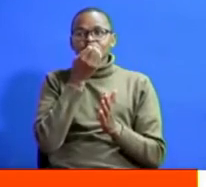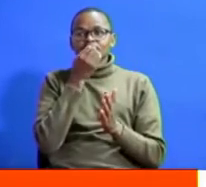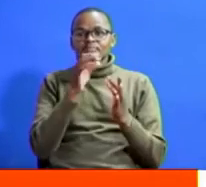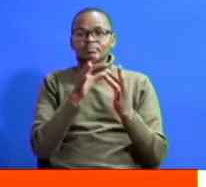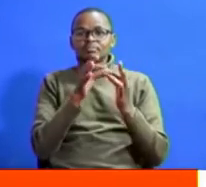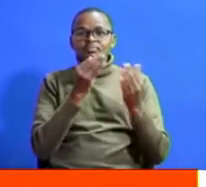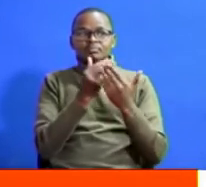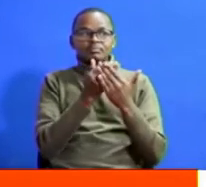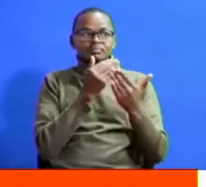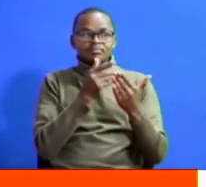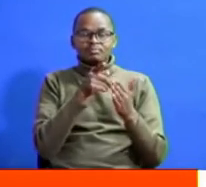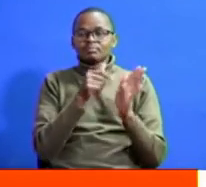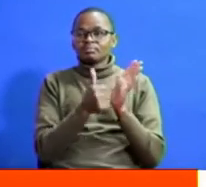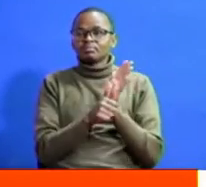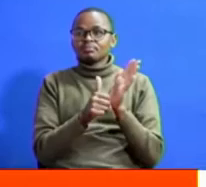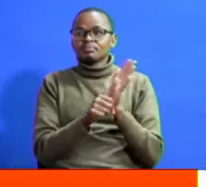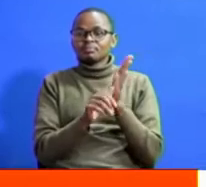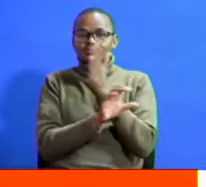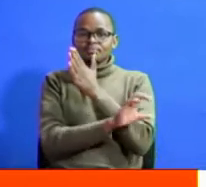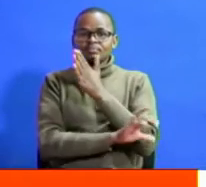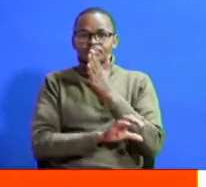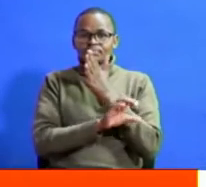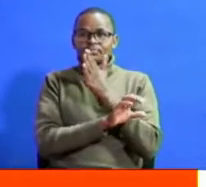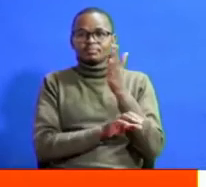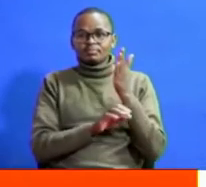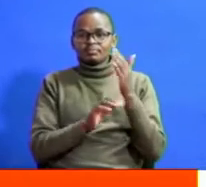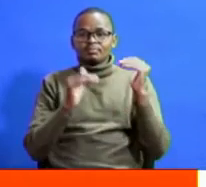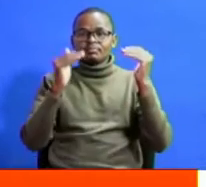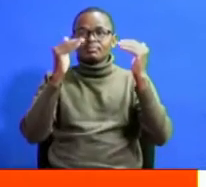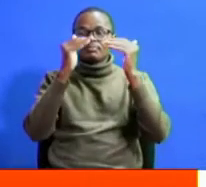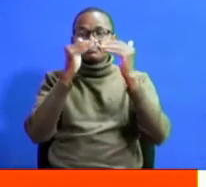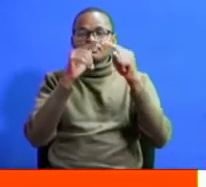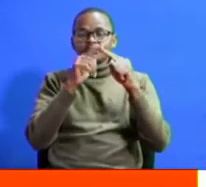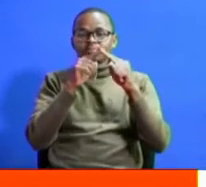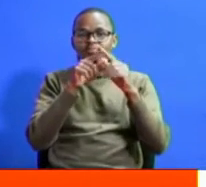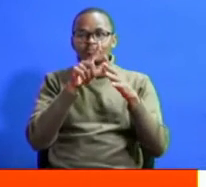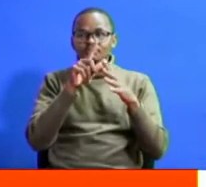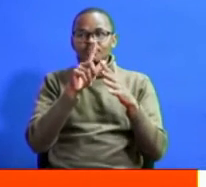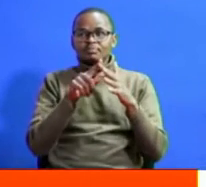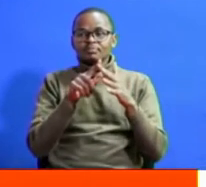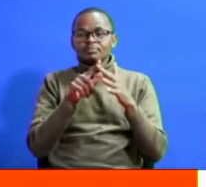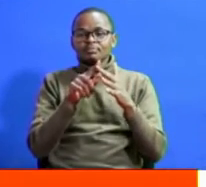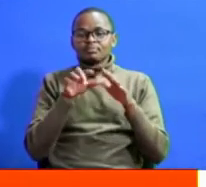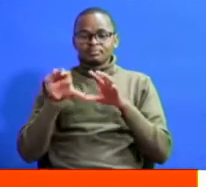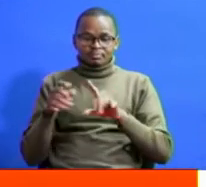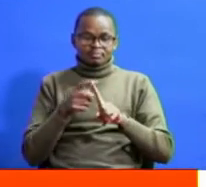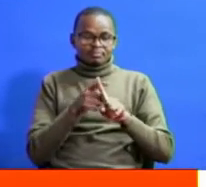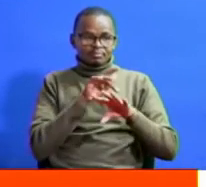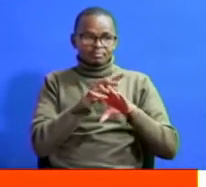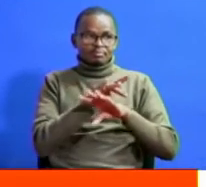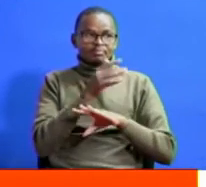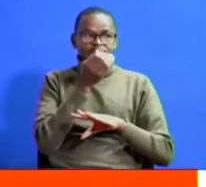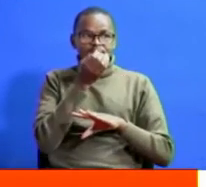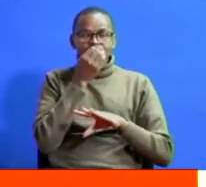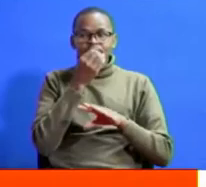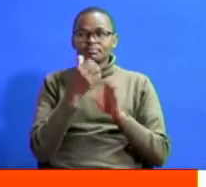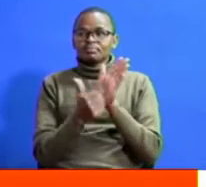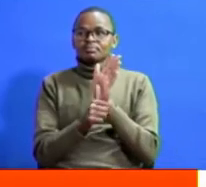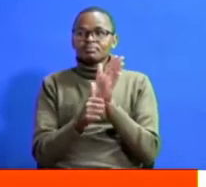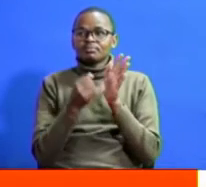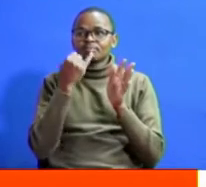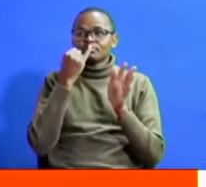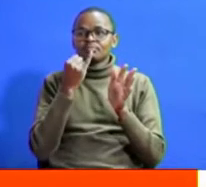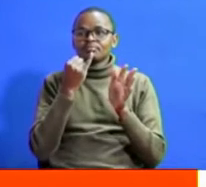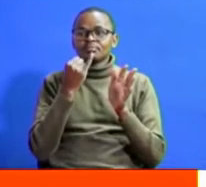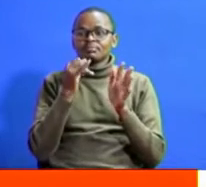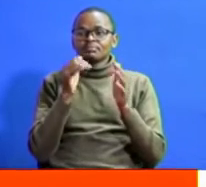we had this crisis. In a country at the equator, to suffer from effects of food insecurity mm-hmm. is not